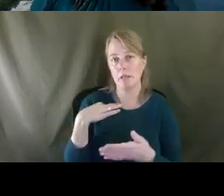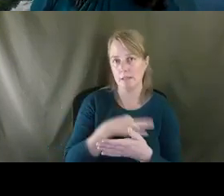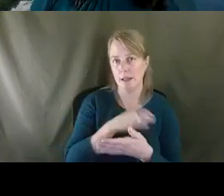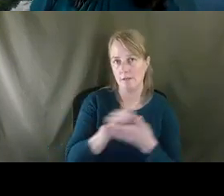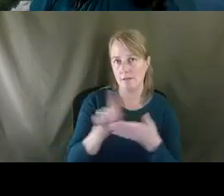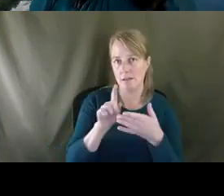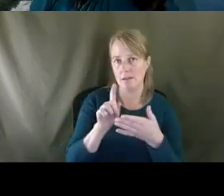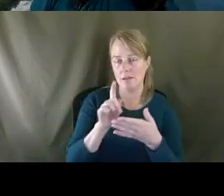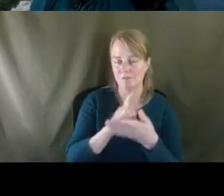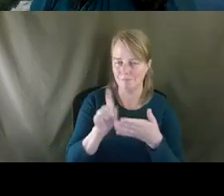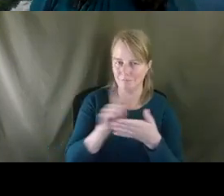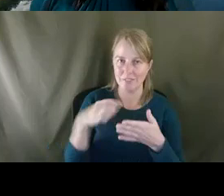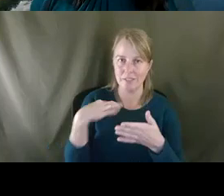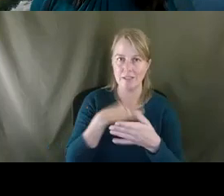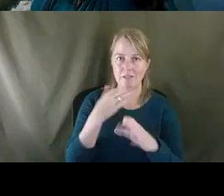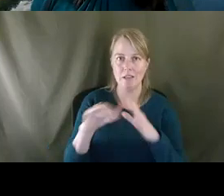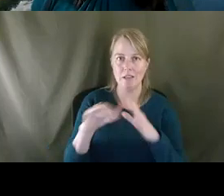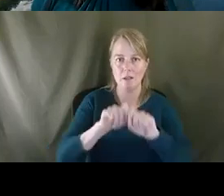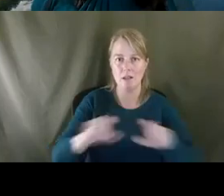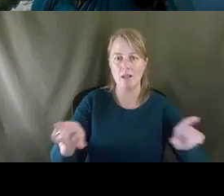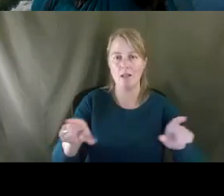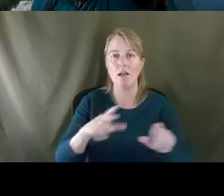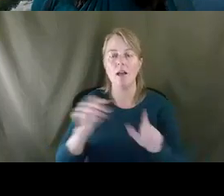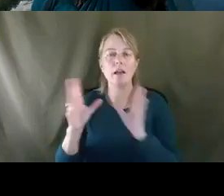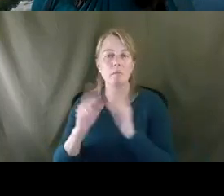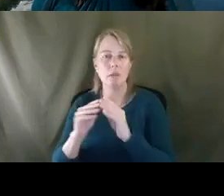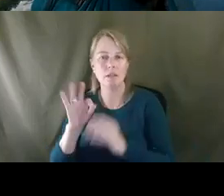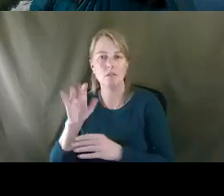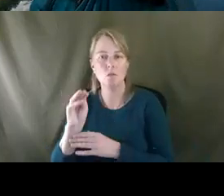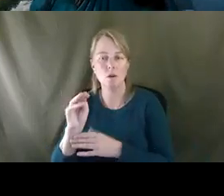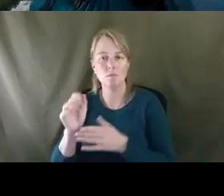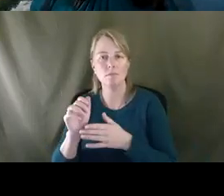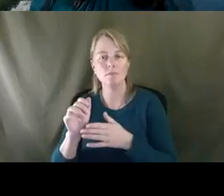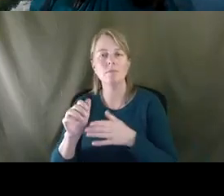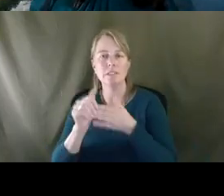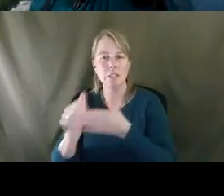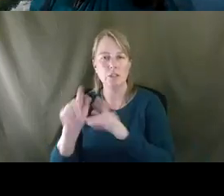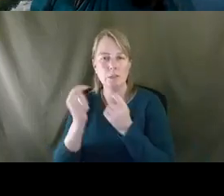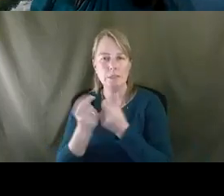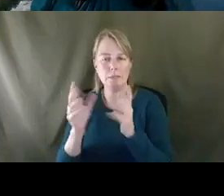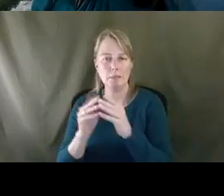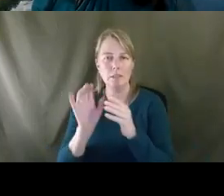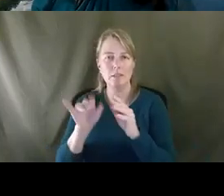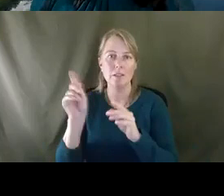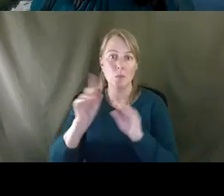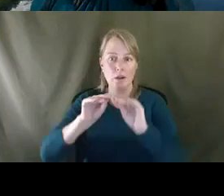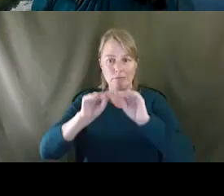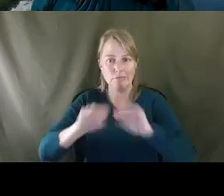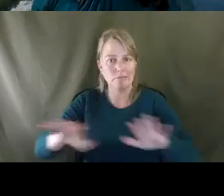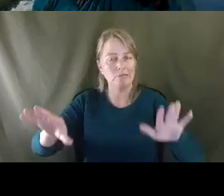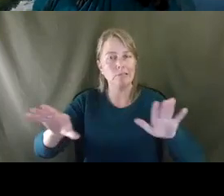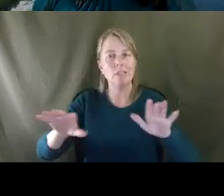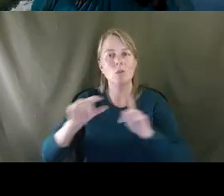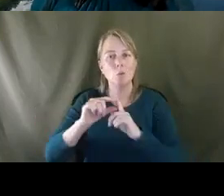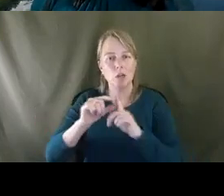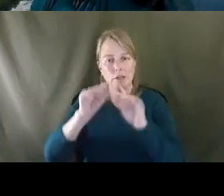and existing meeting forums like our extended leadership team meetings. That's where we spread the message, get it out there, have supervisors